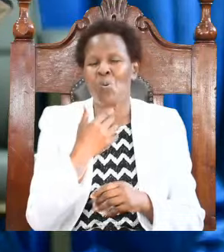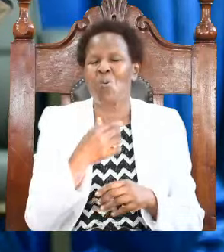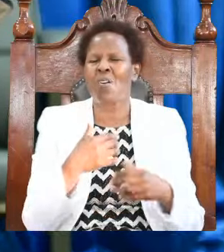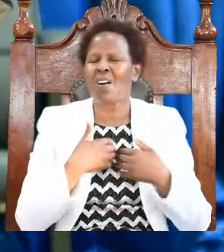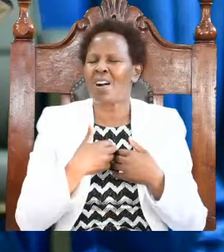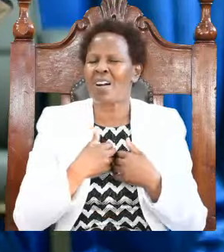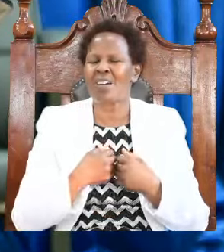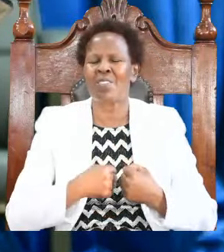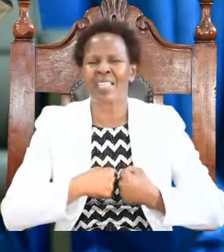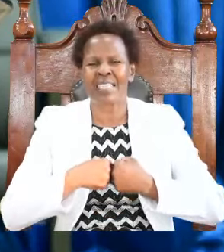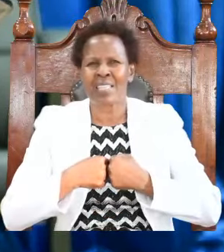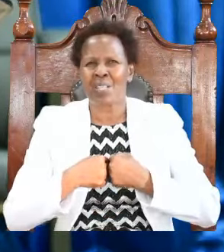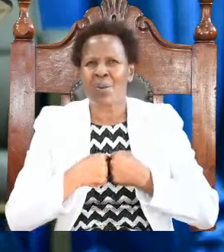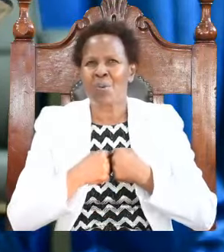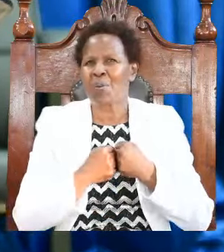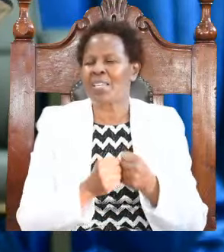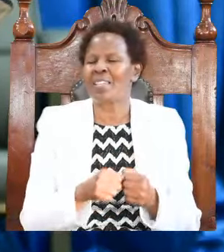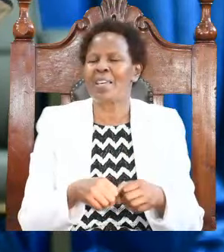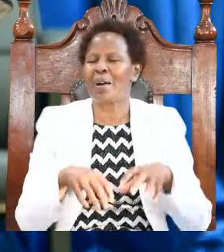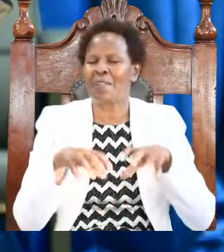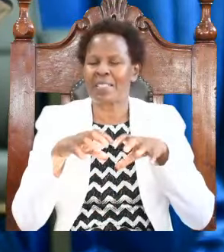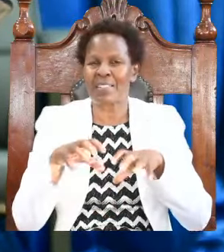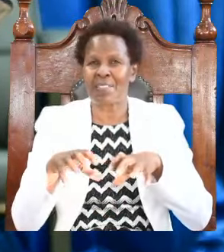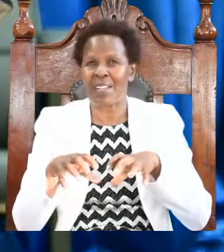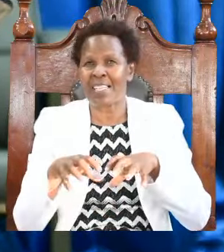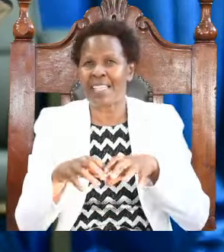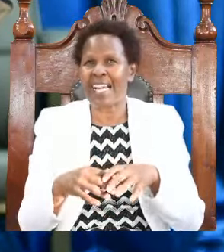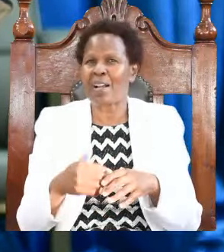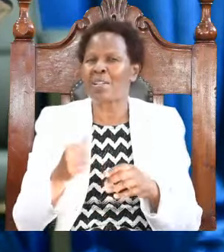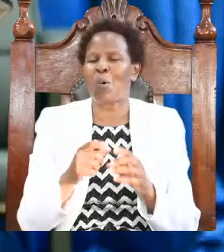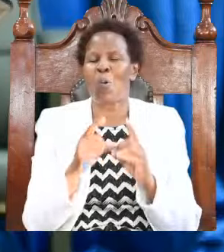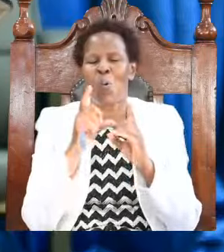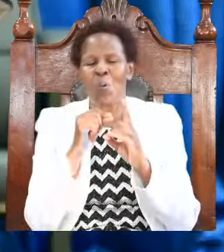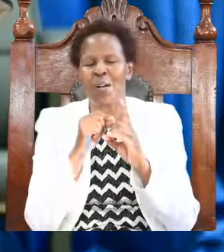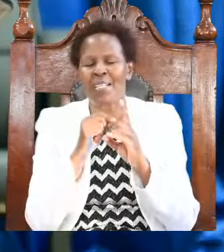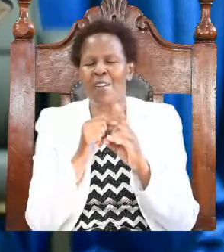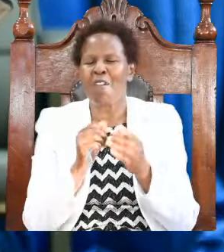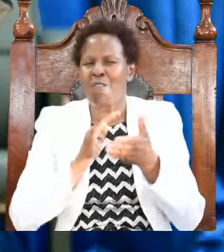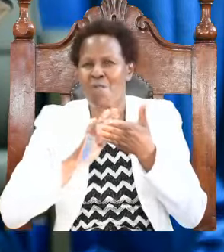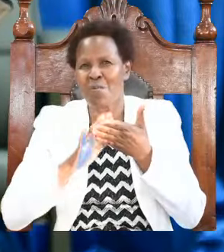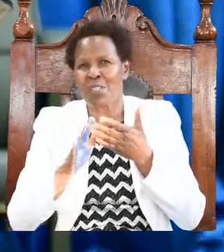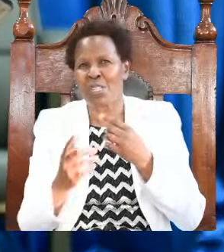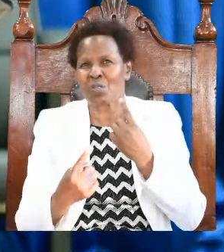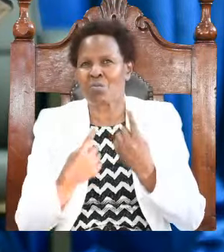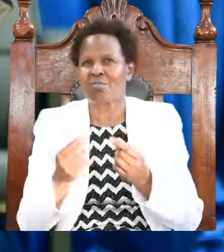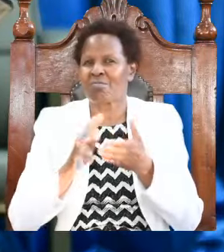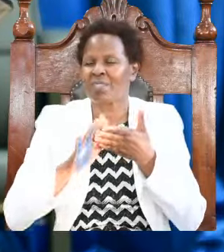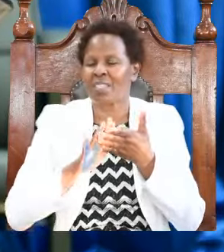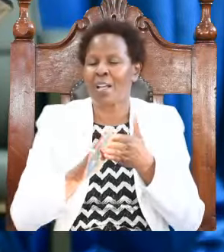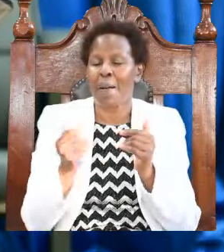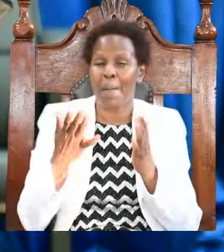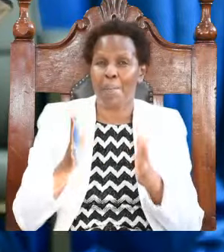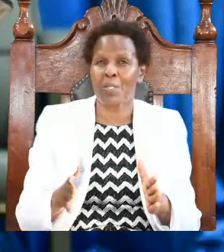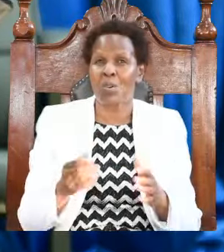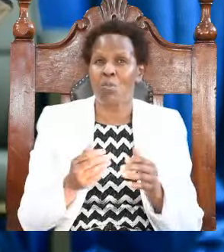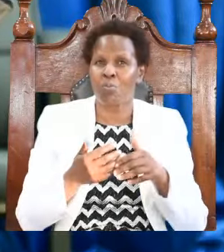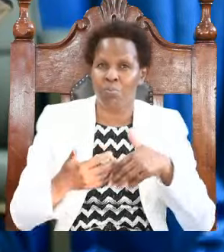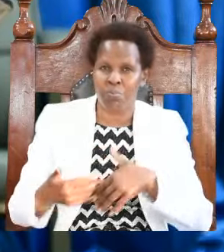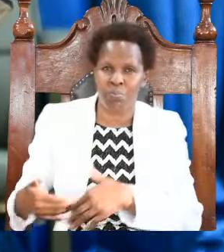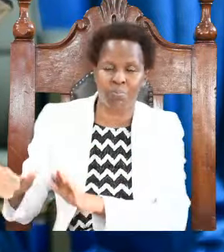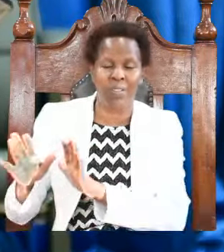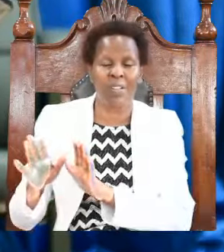issues of temper, you know? And any word would go for him. He was also a person who neglected